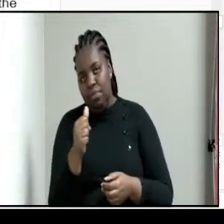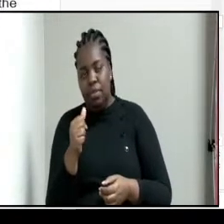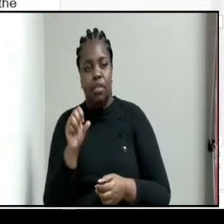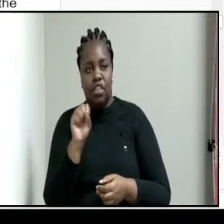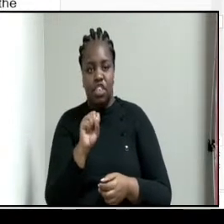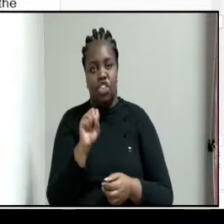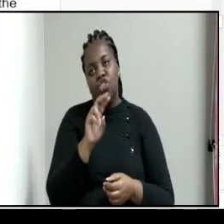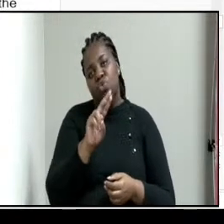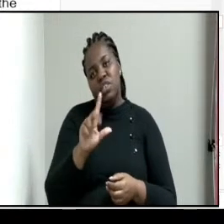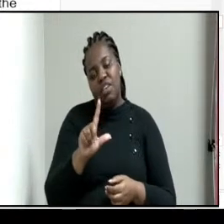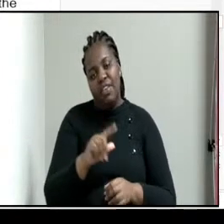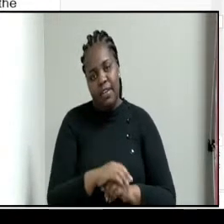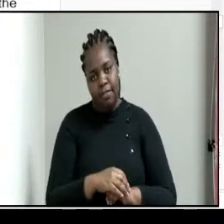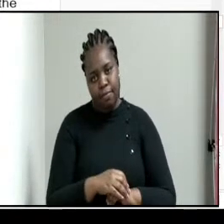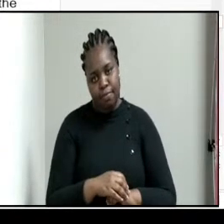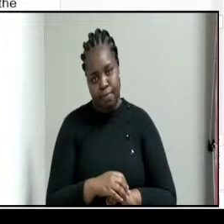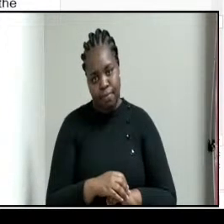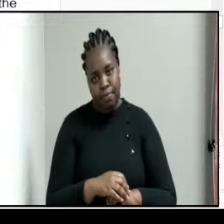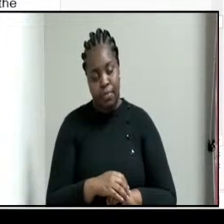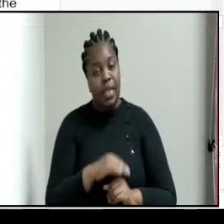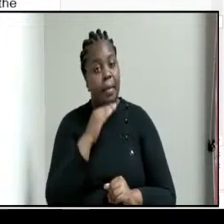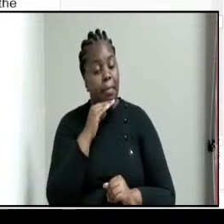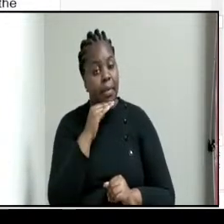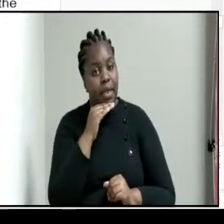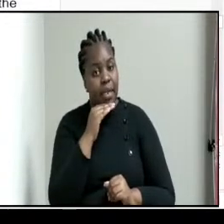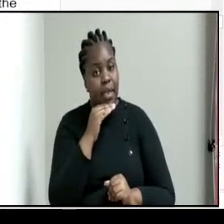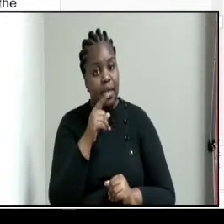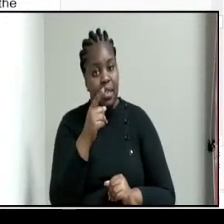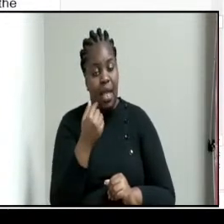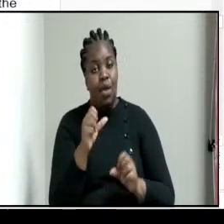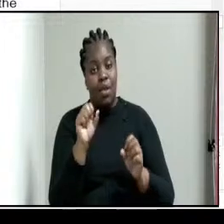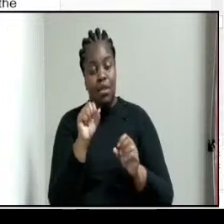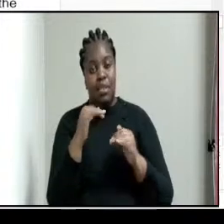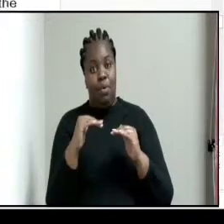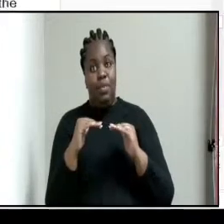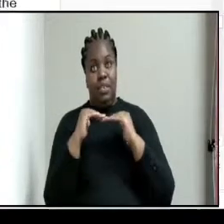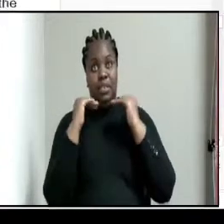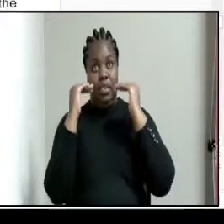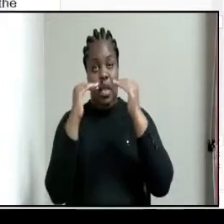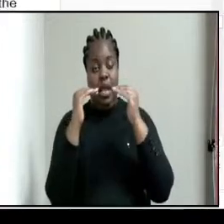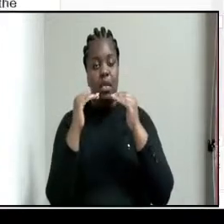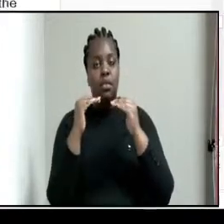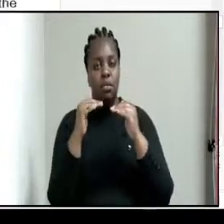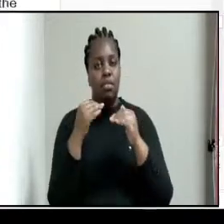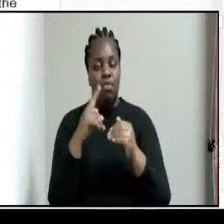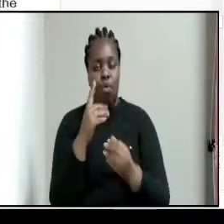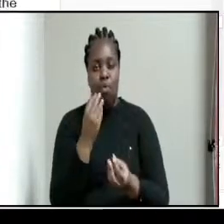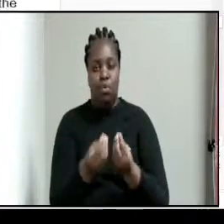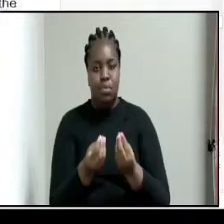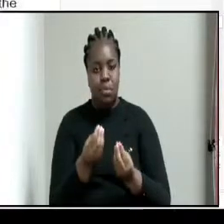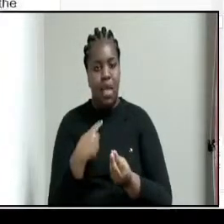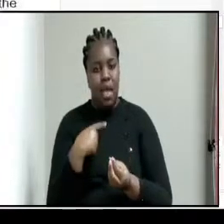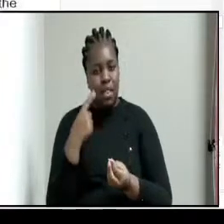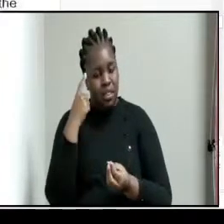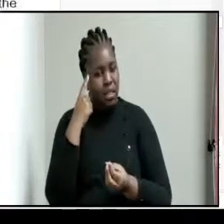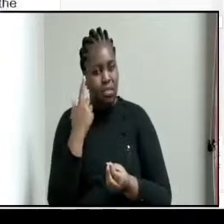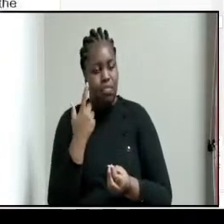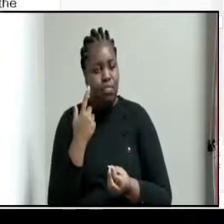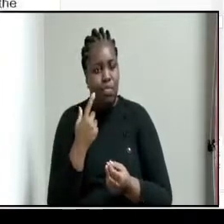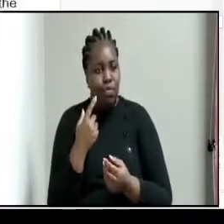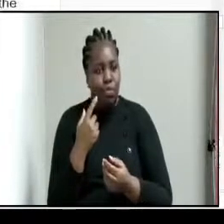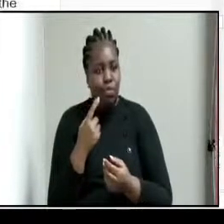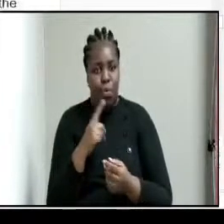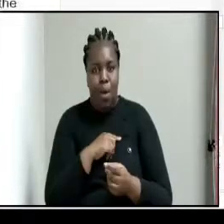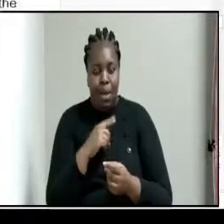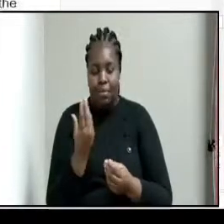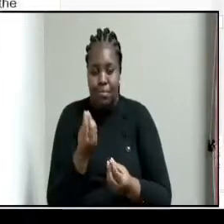Section 27. In other words, the standard of scrutiny is very high in relation to children. I think for very obvious reasons. They are